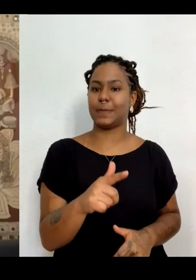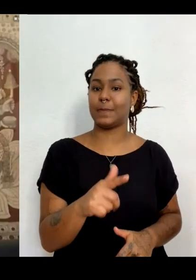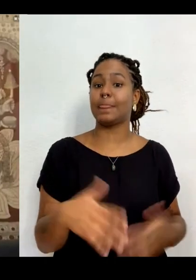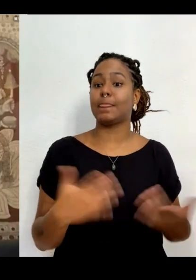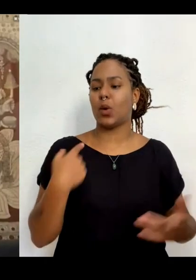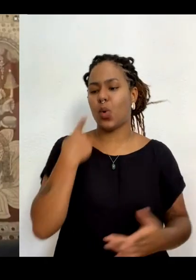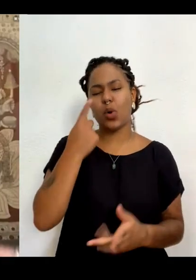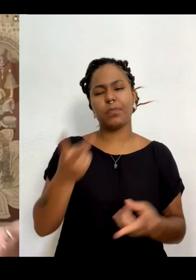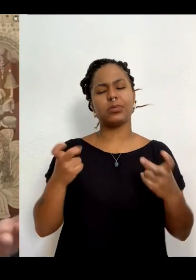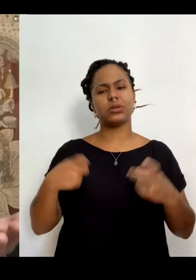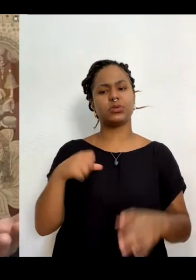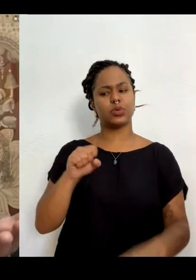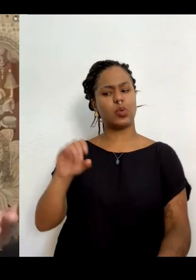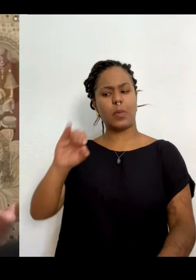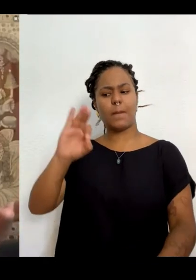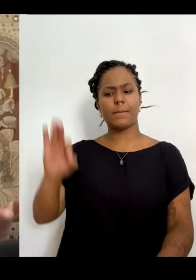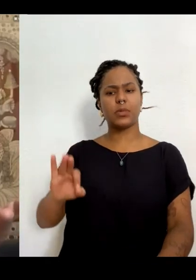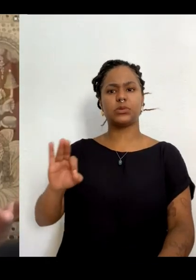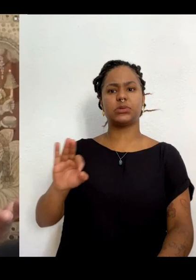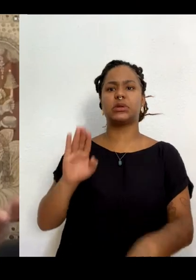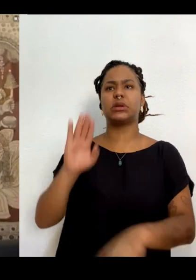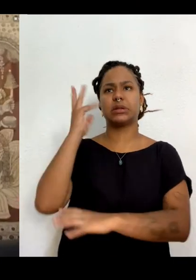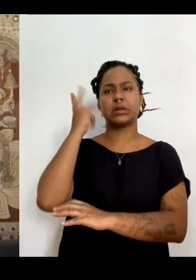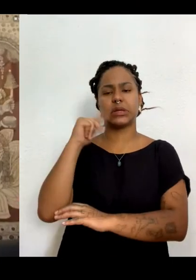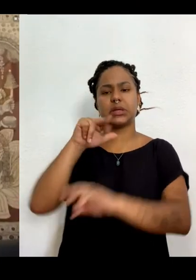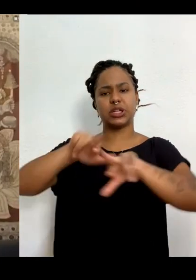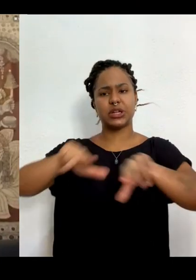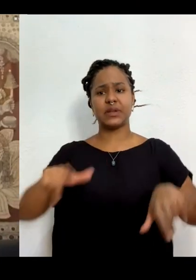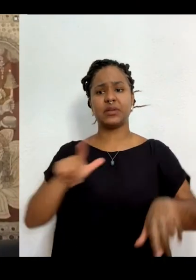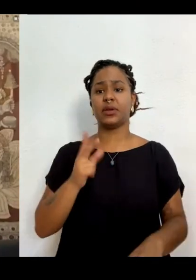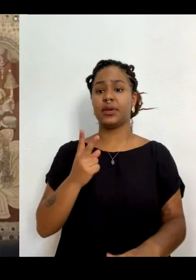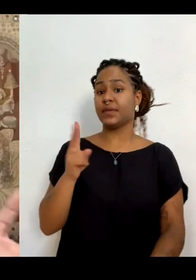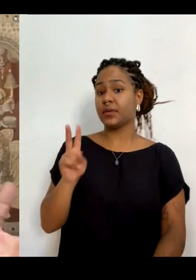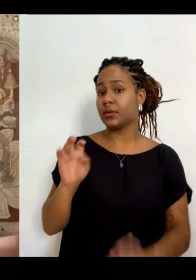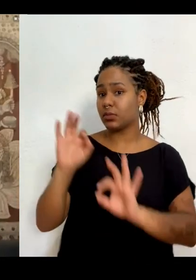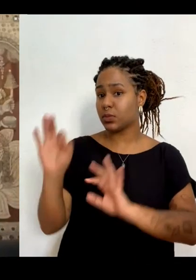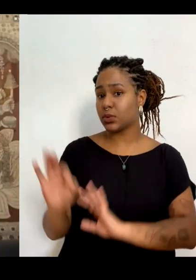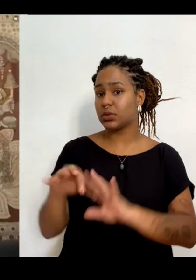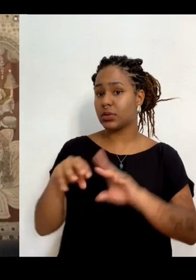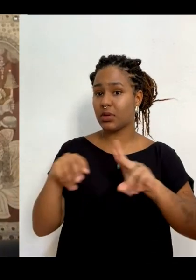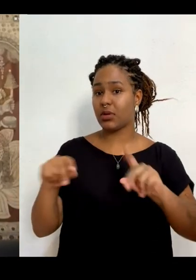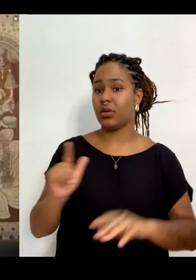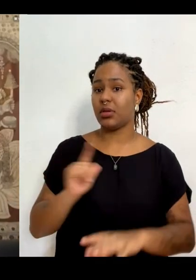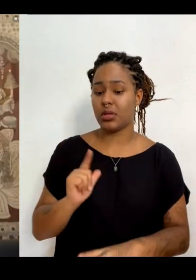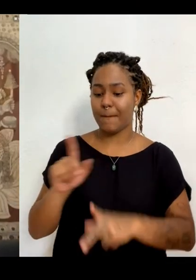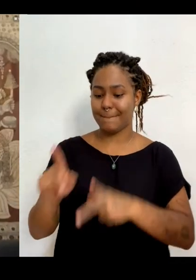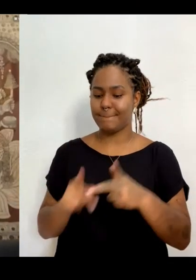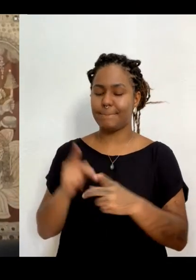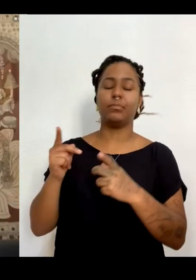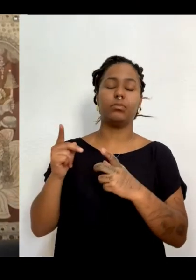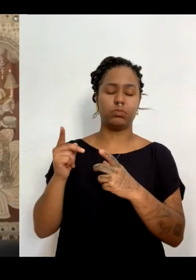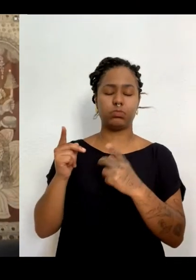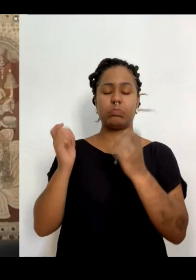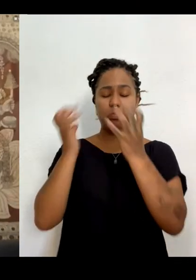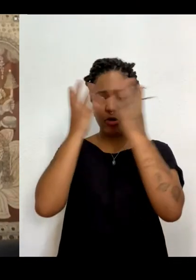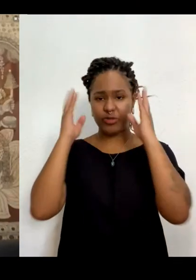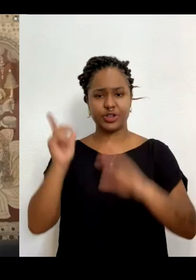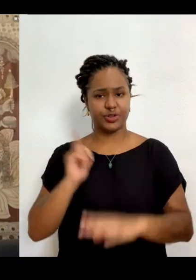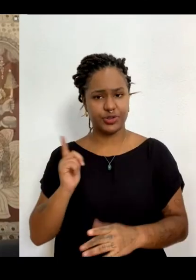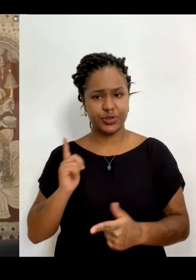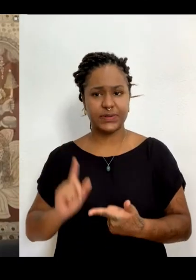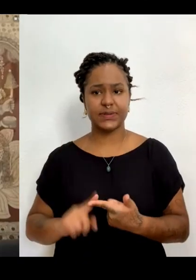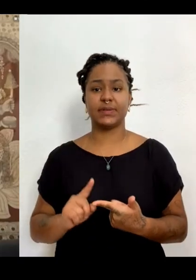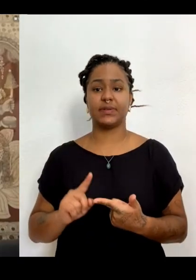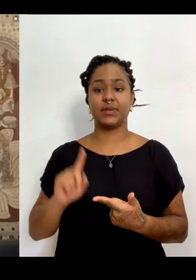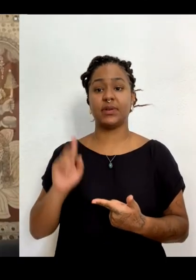the 25 land left with indigenous people and that is a lesson on how do you conserve biodiversity yeah just look at